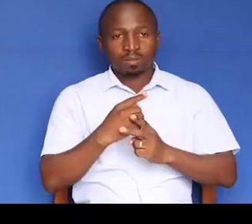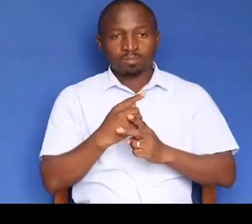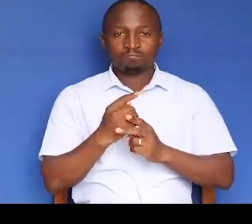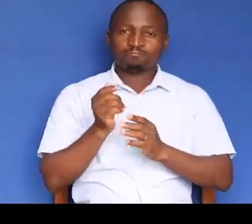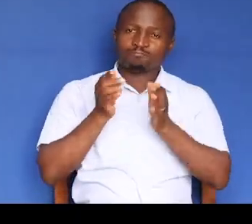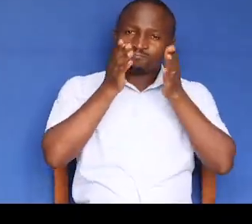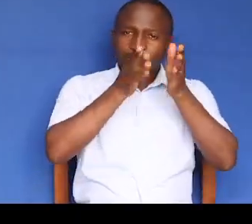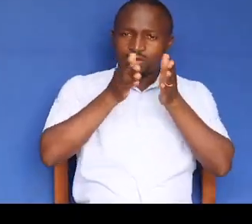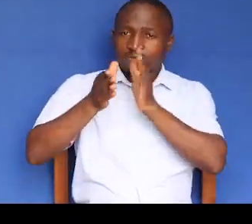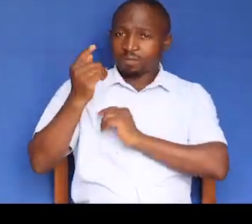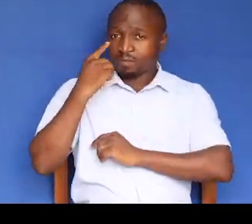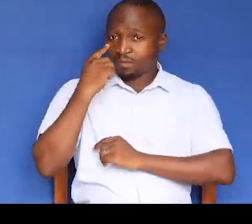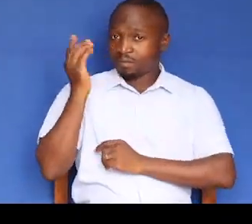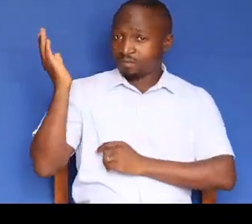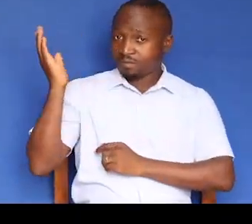162,